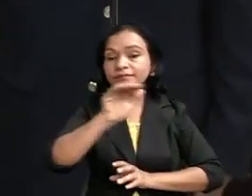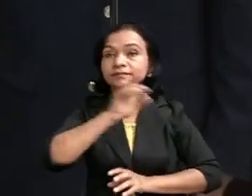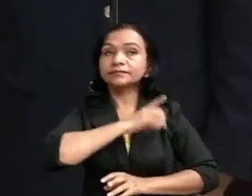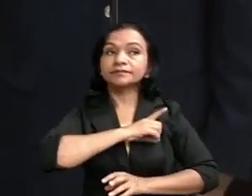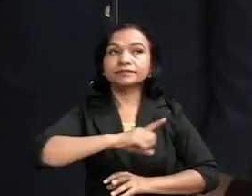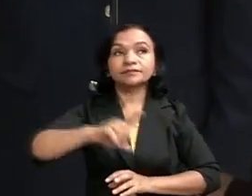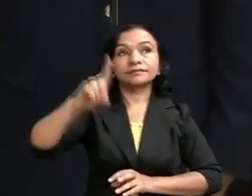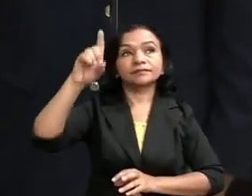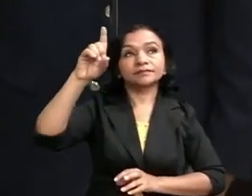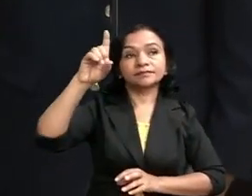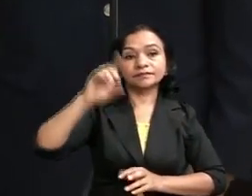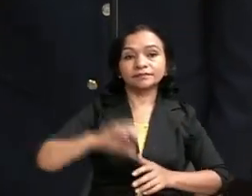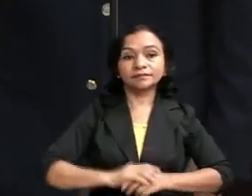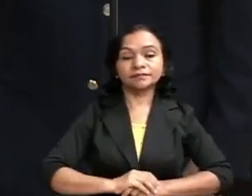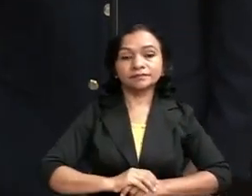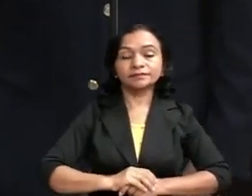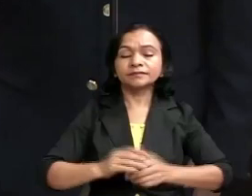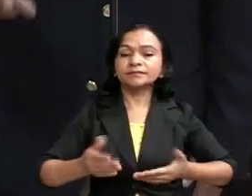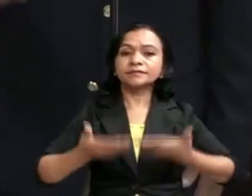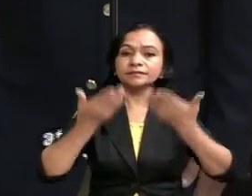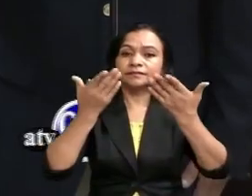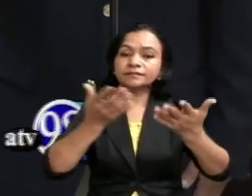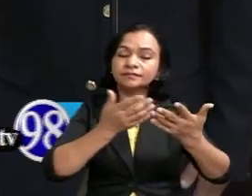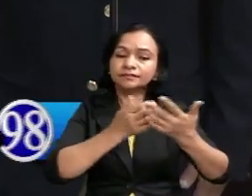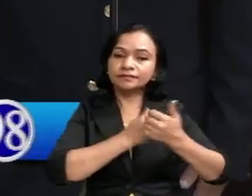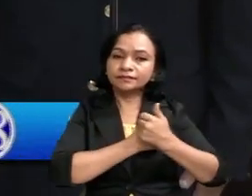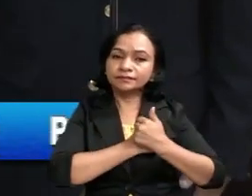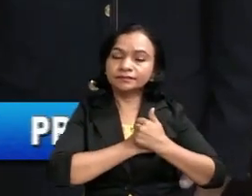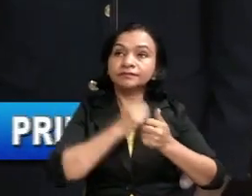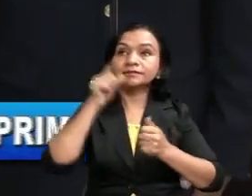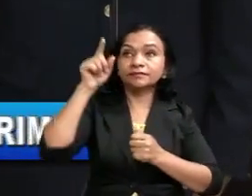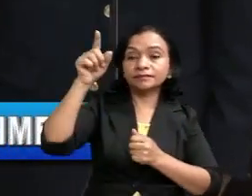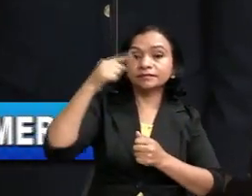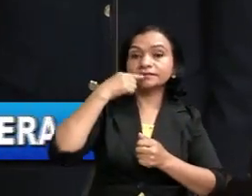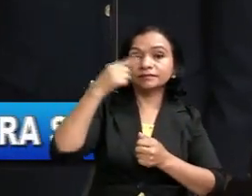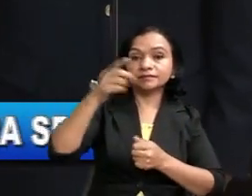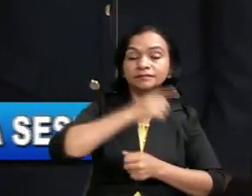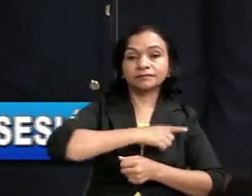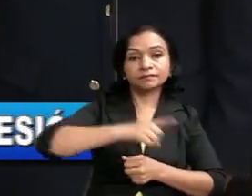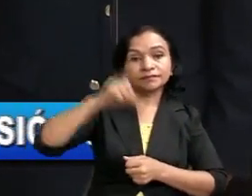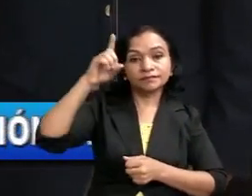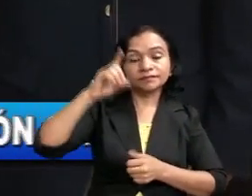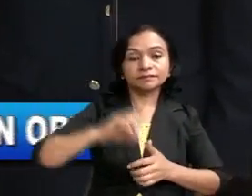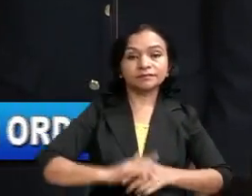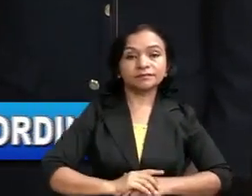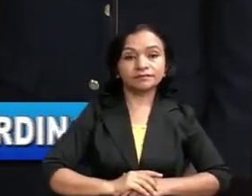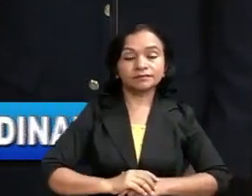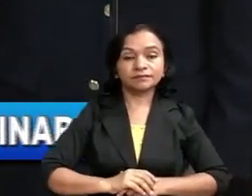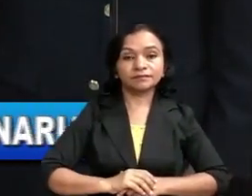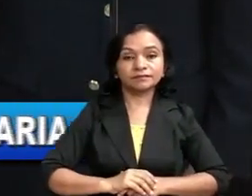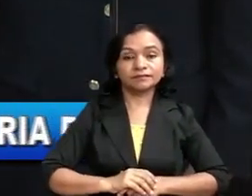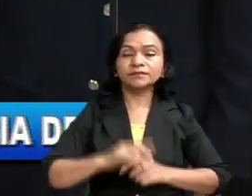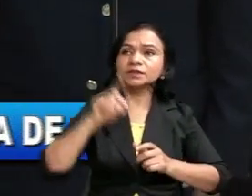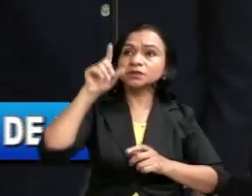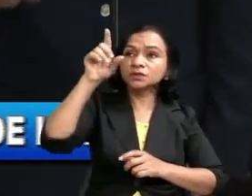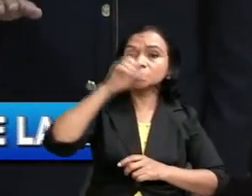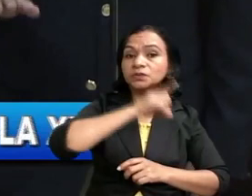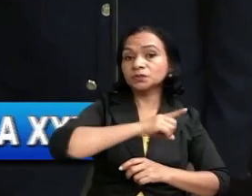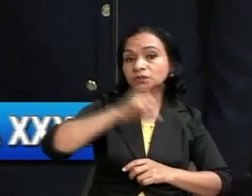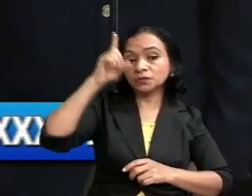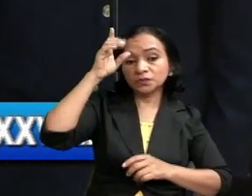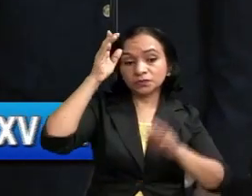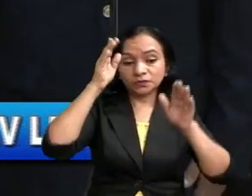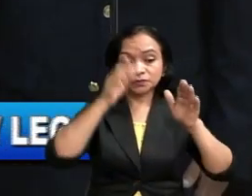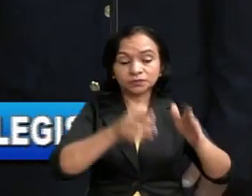them favor in your sight. Dales favor delante de ti. You are the one that sets up people in position. Tú eres quien pones